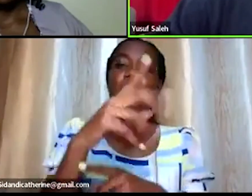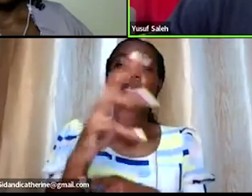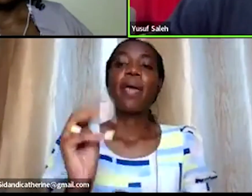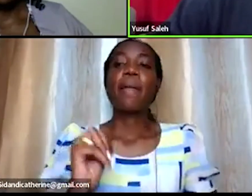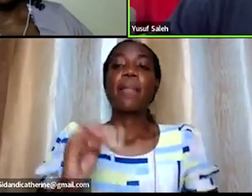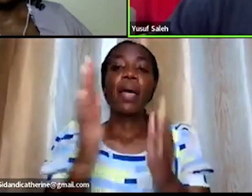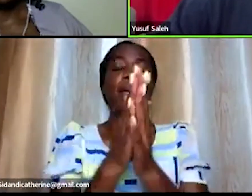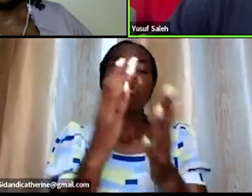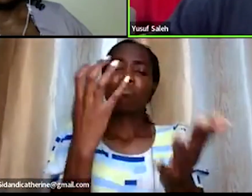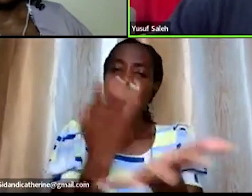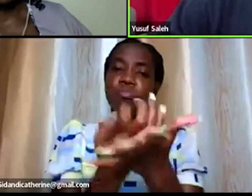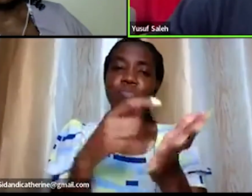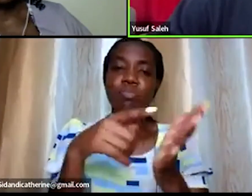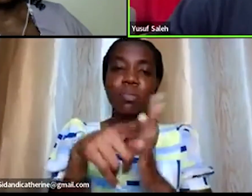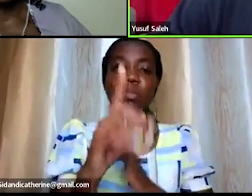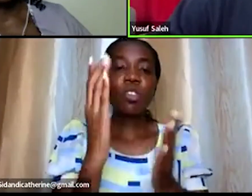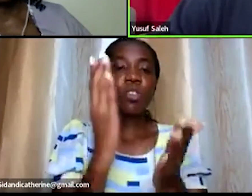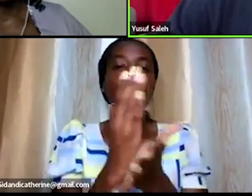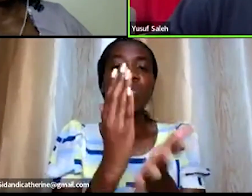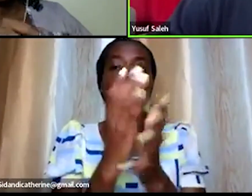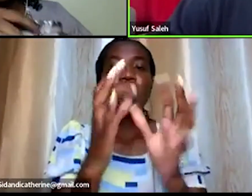yourself that it's worth.